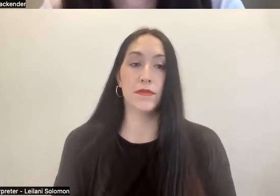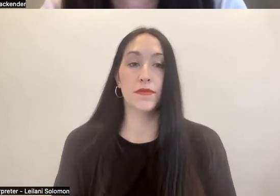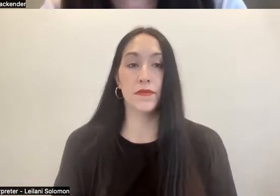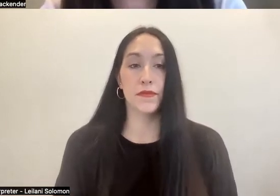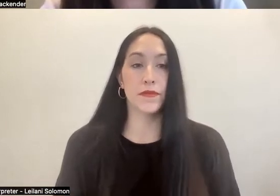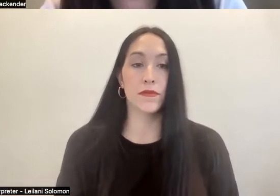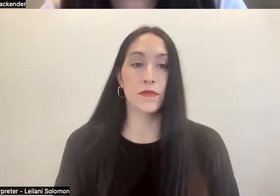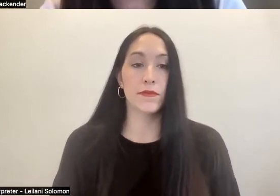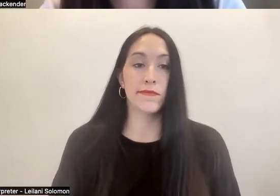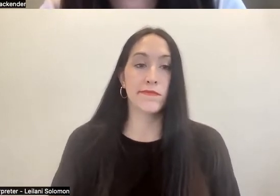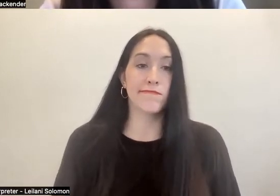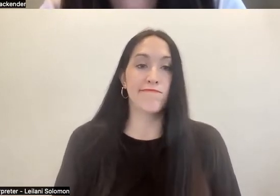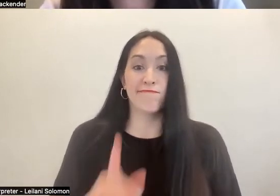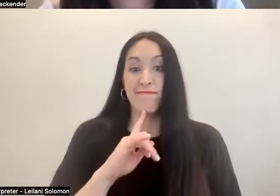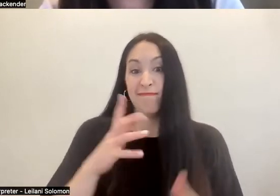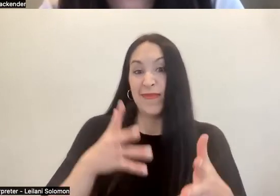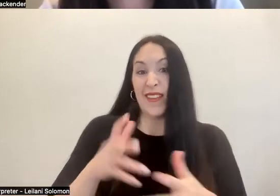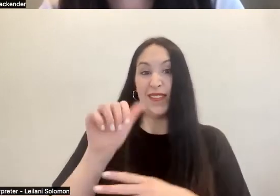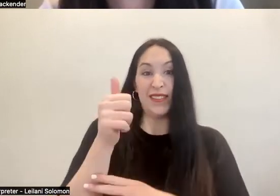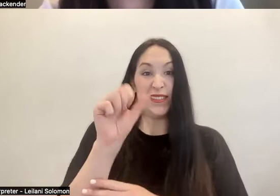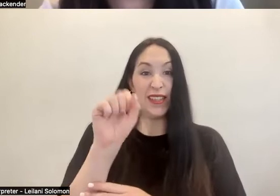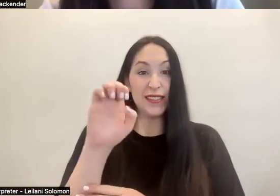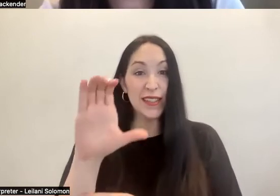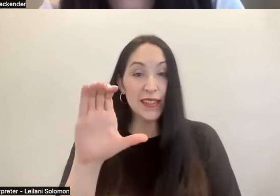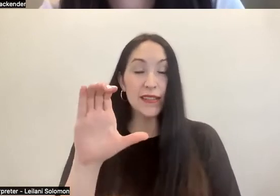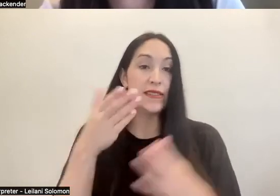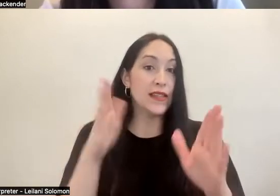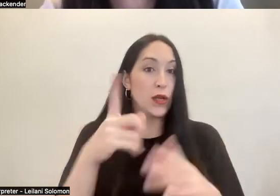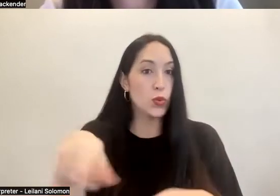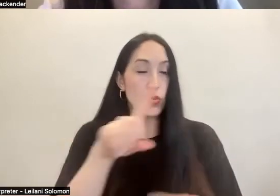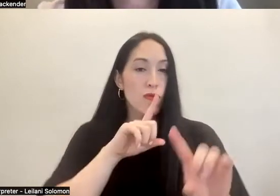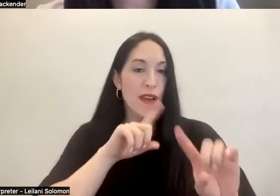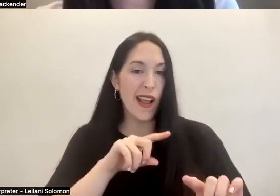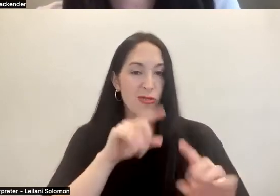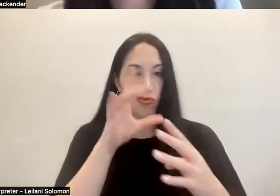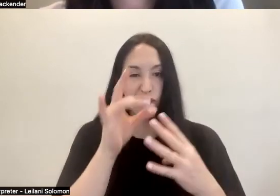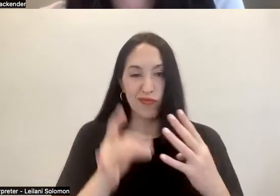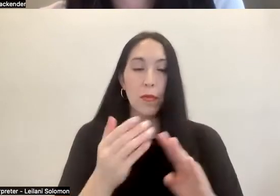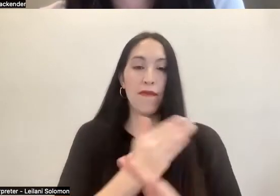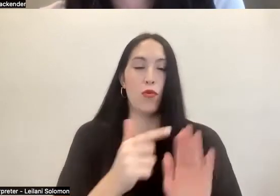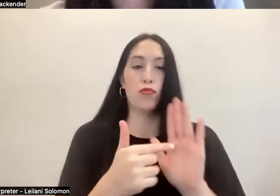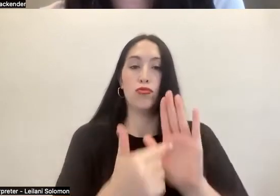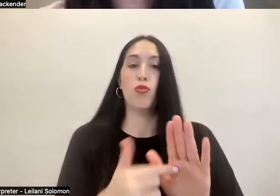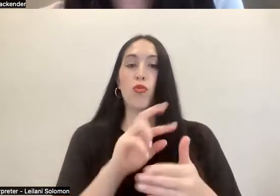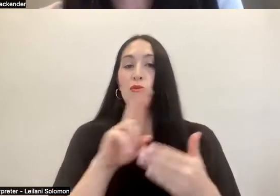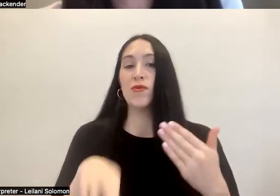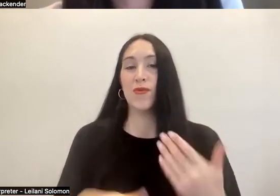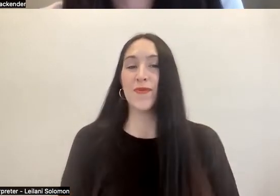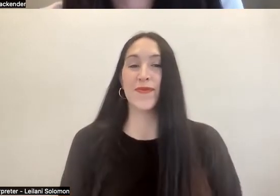We'll give it about 10 more seconds to have everyone answer their question before we show those results.